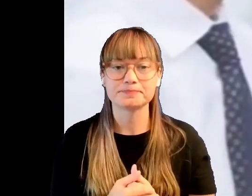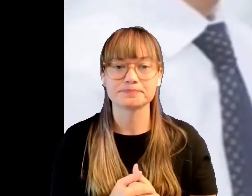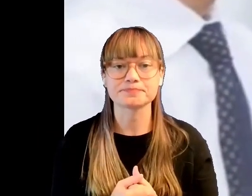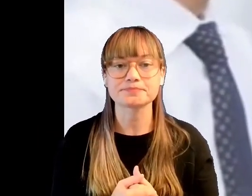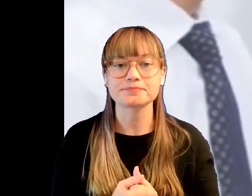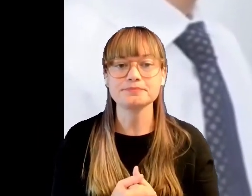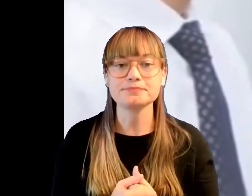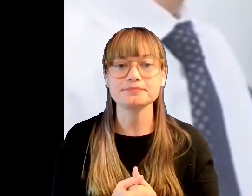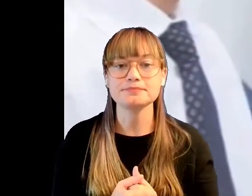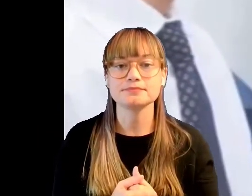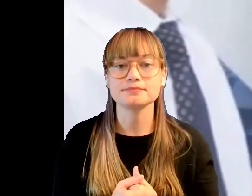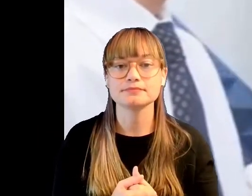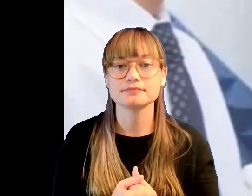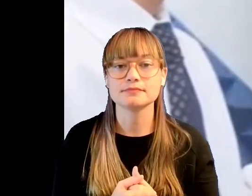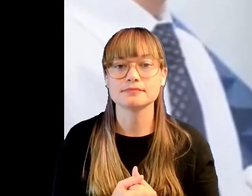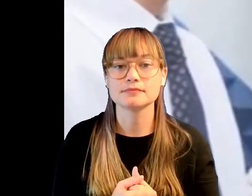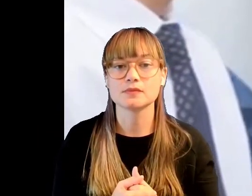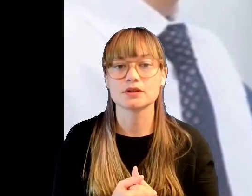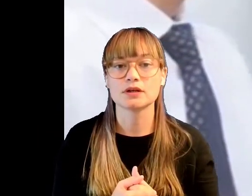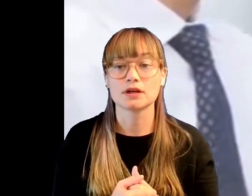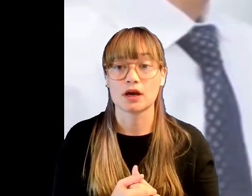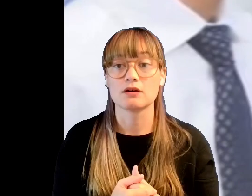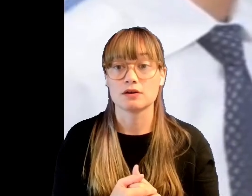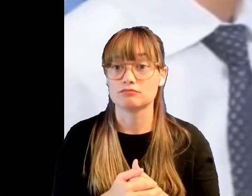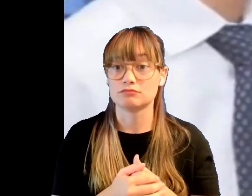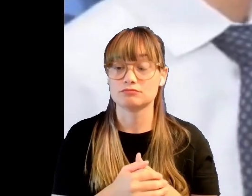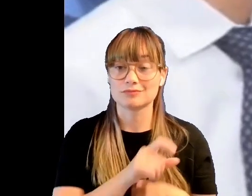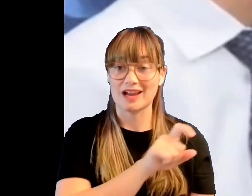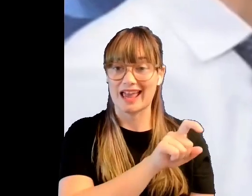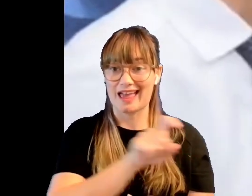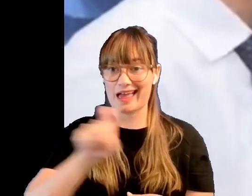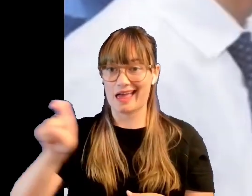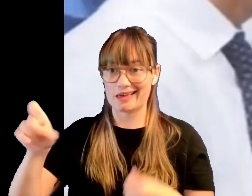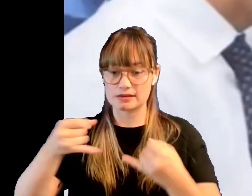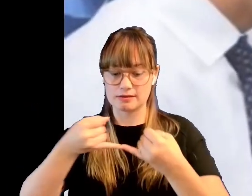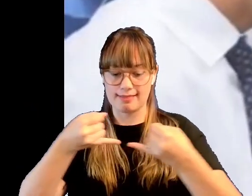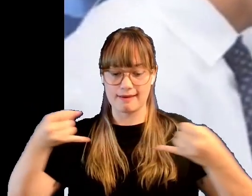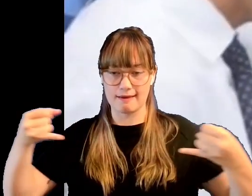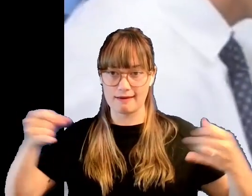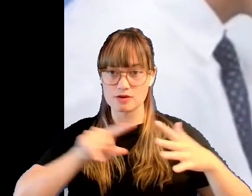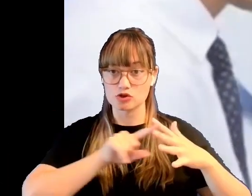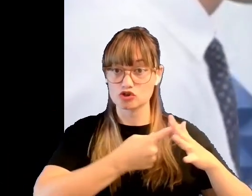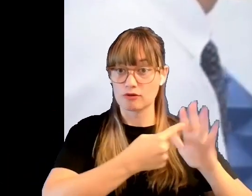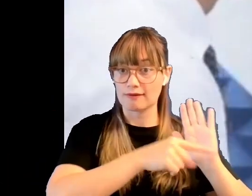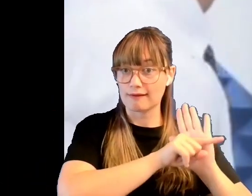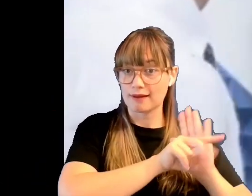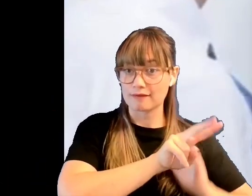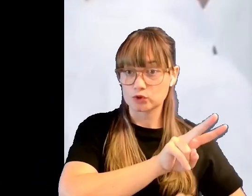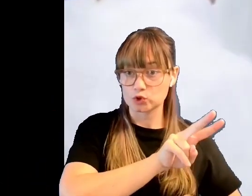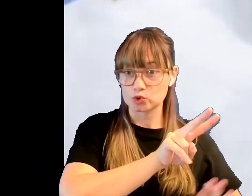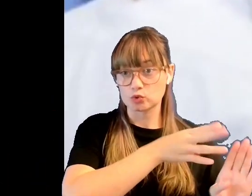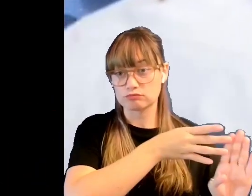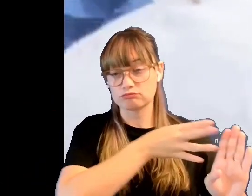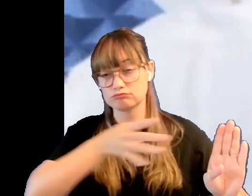So our x values are going to go from -2 all the way to 4.